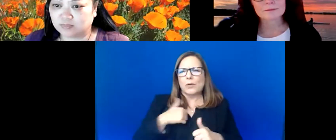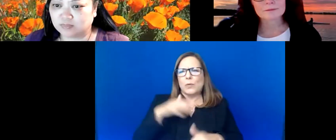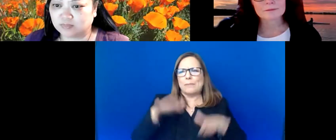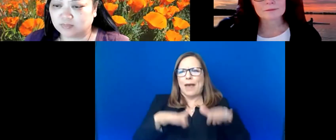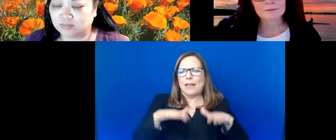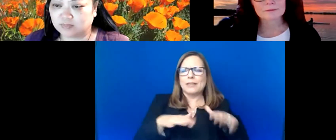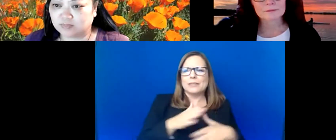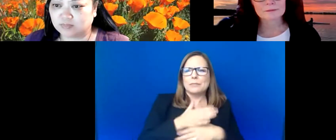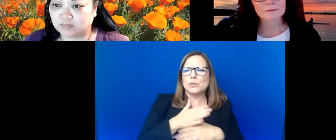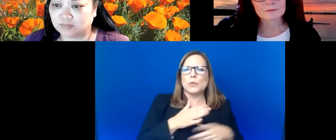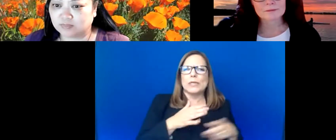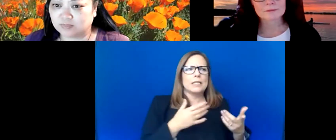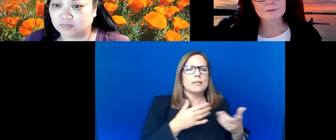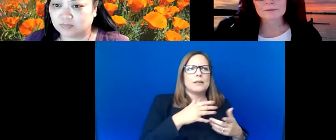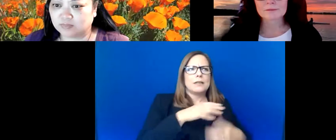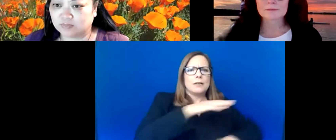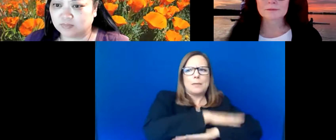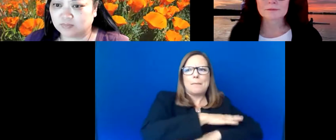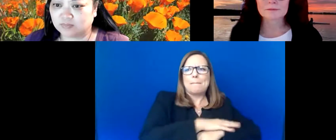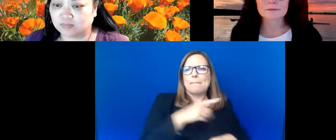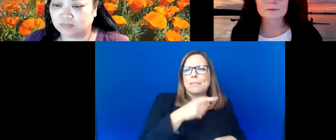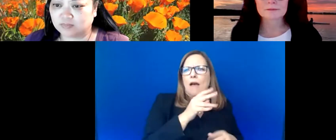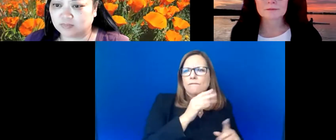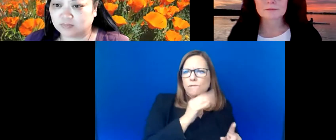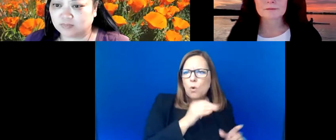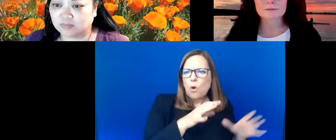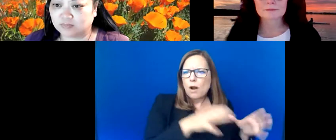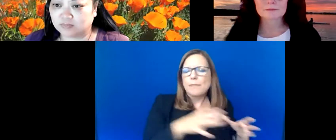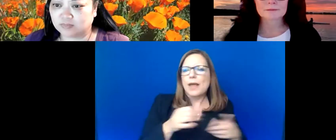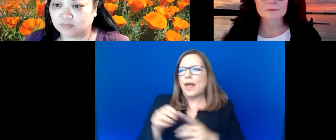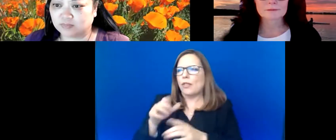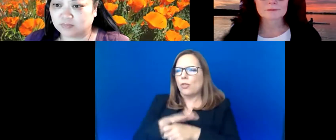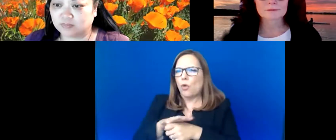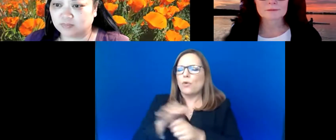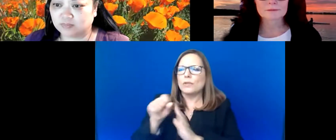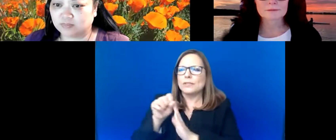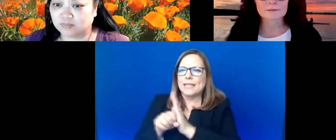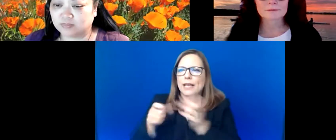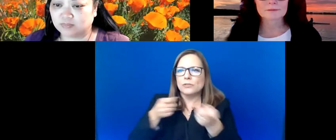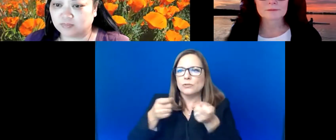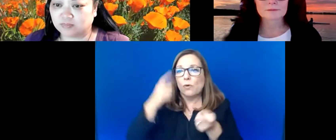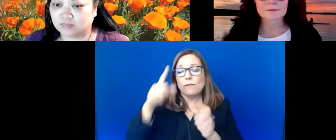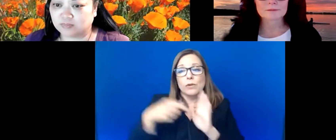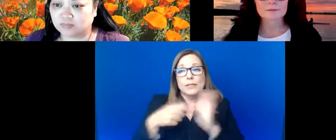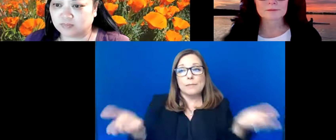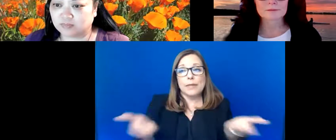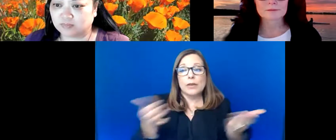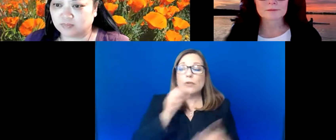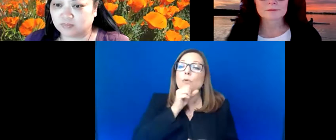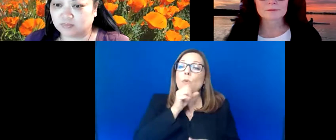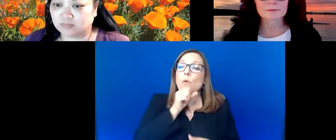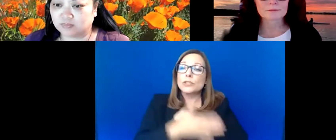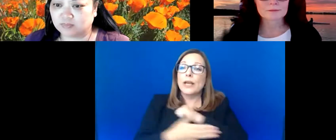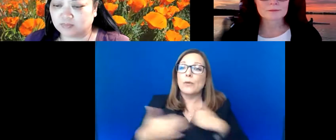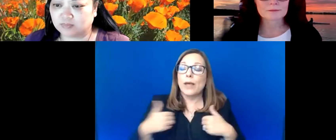and local control and state control? For example, in Orange County, at the moment, we have